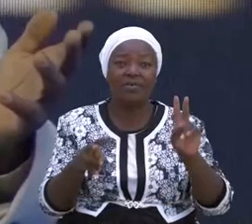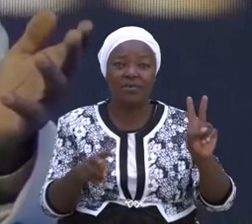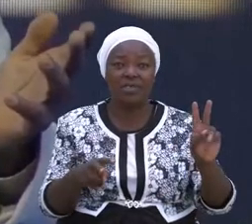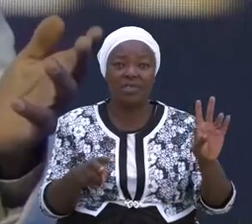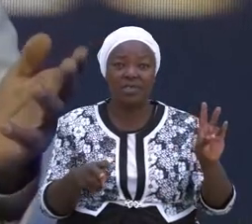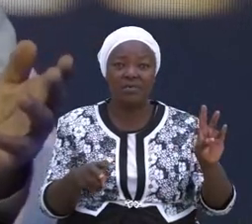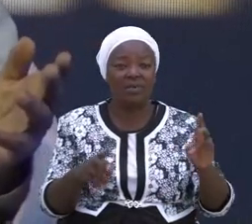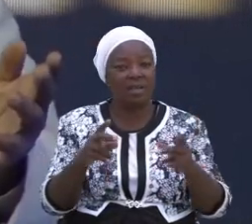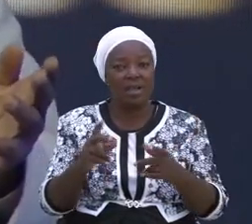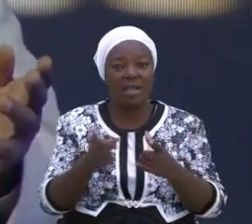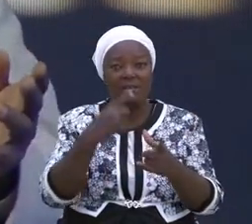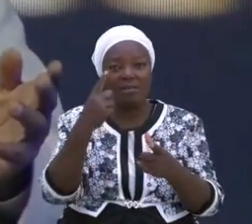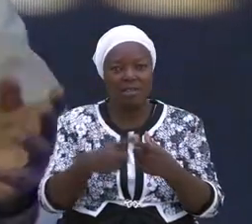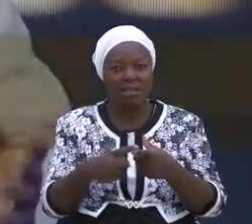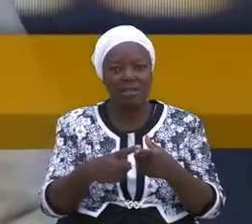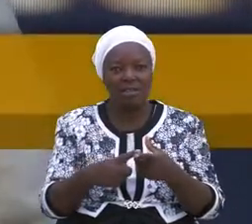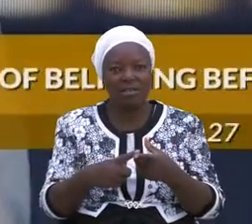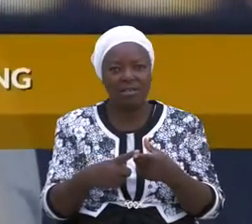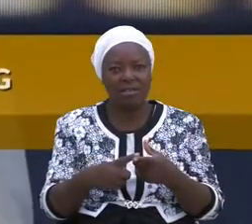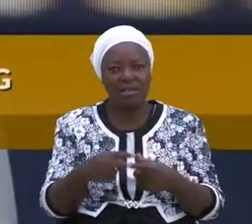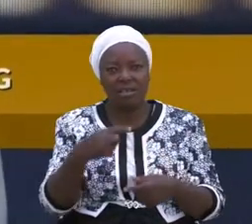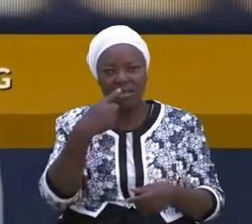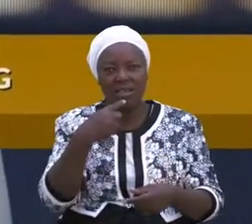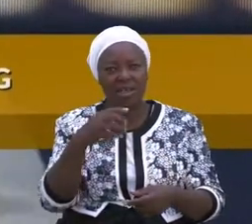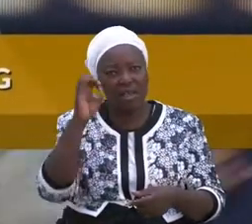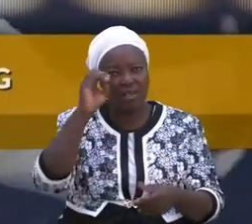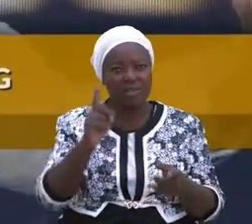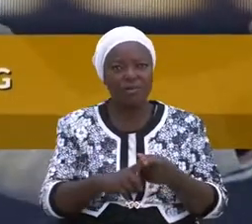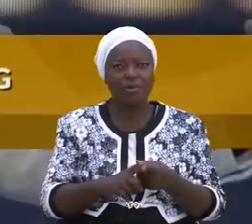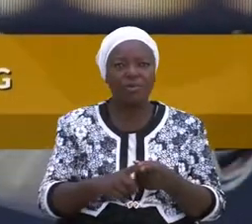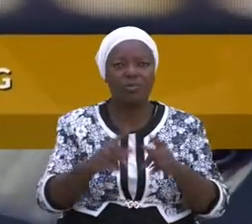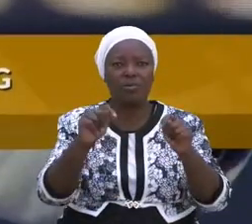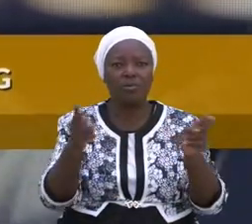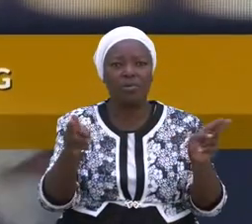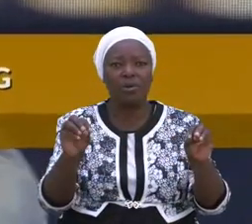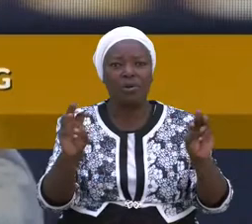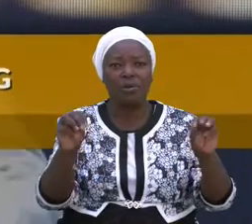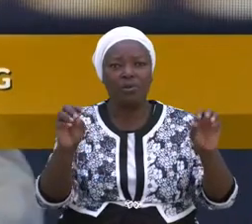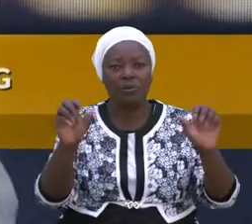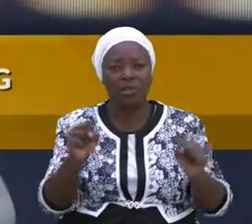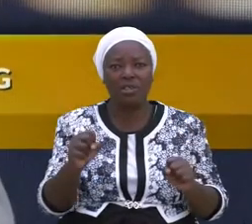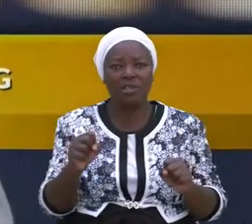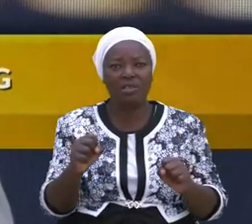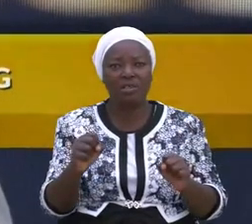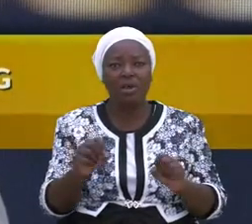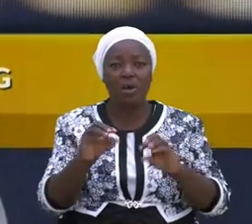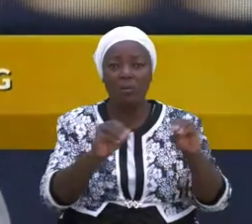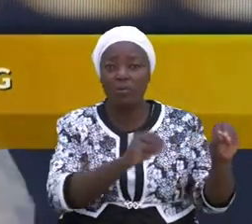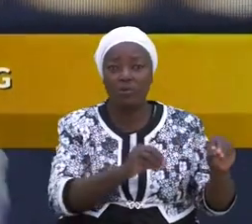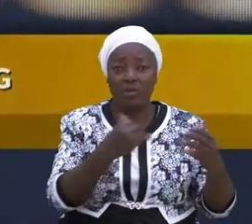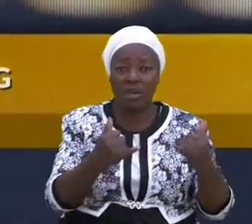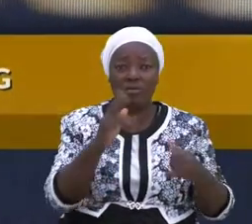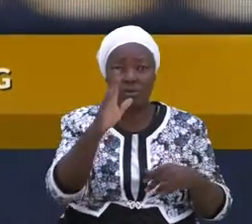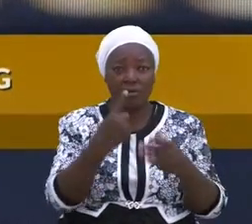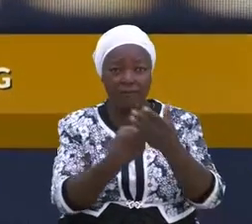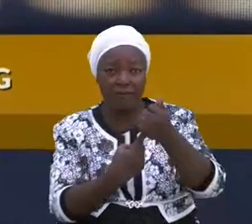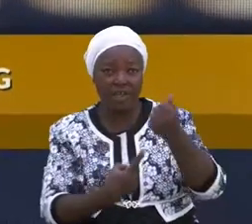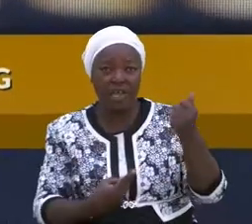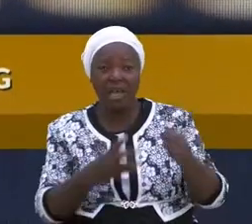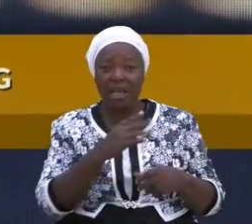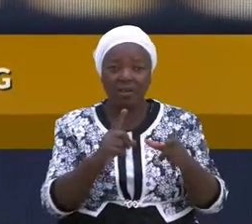then says he to Thomas, reach hither thy finger, and